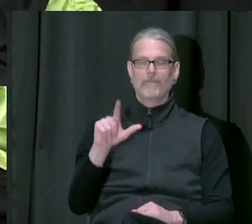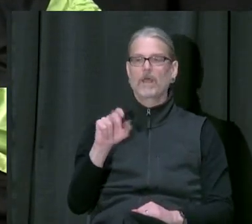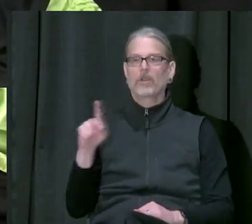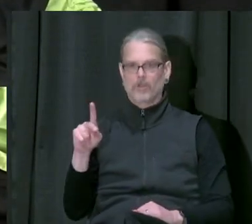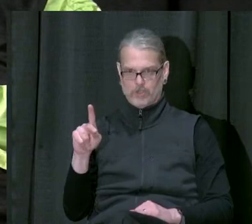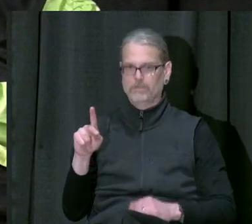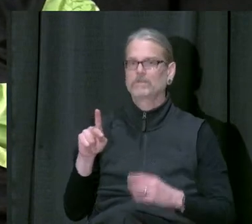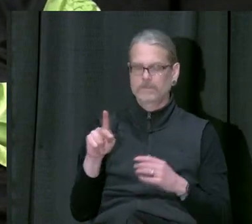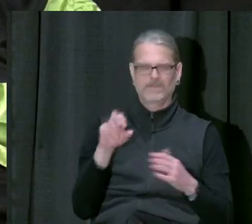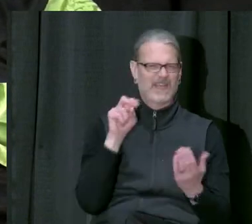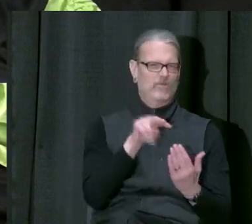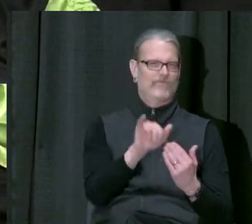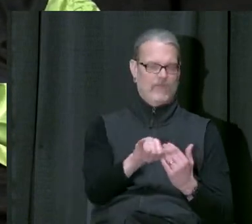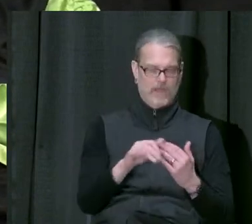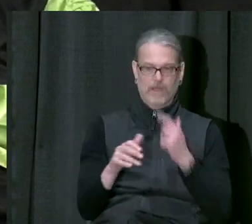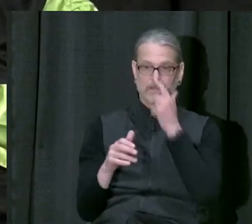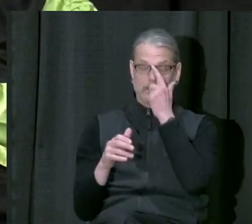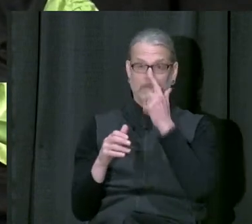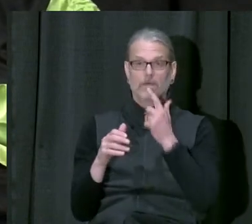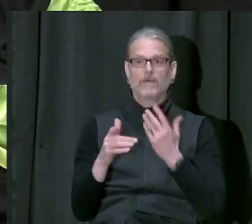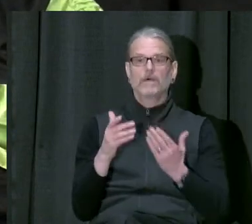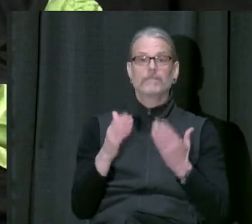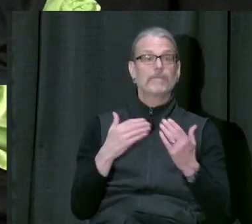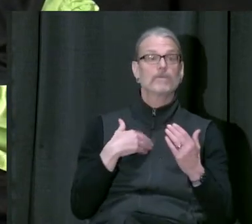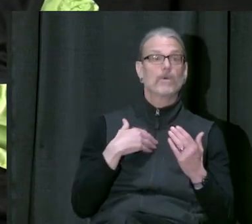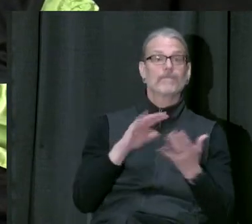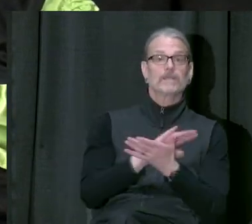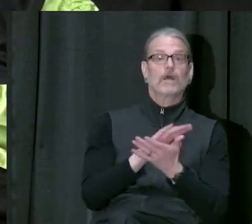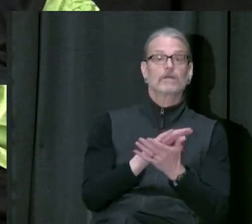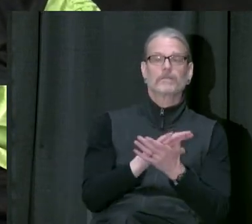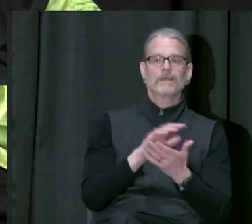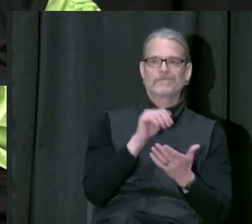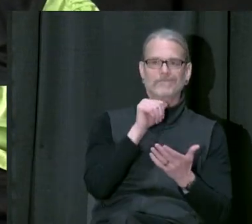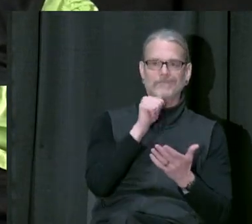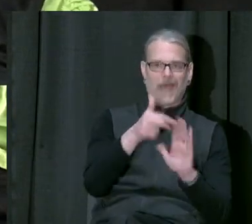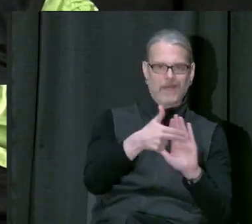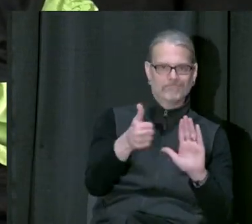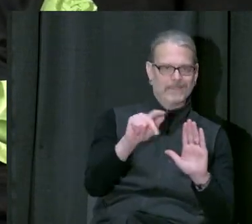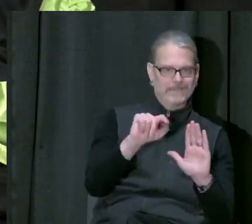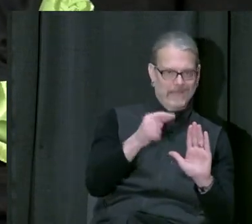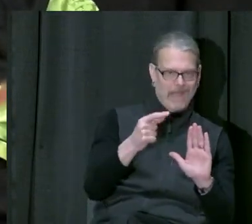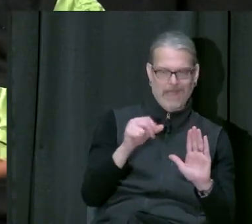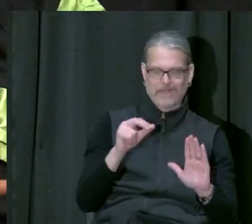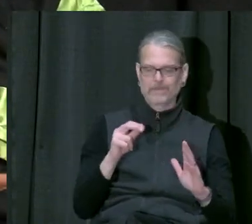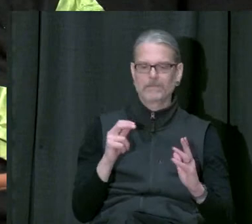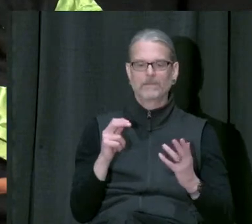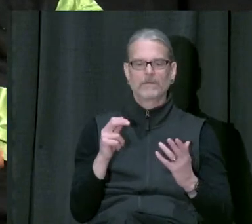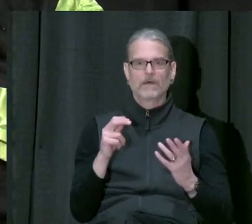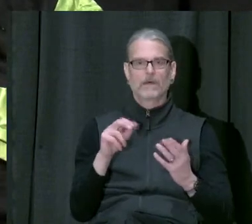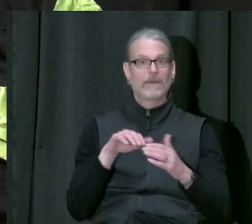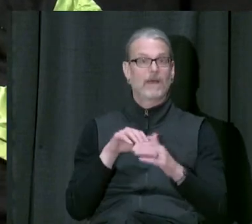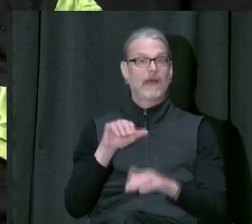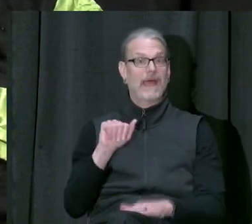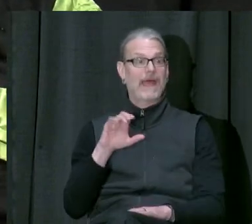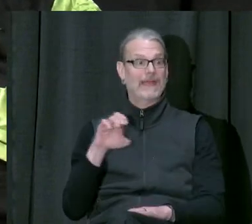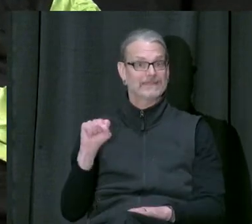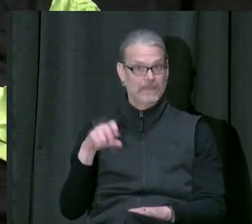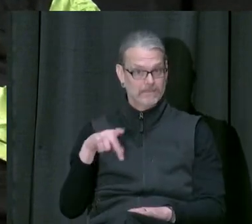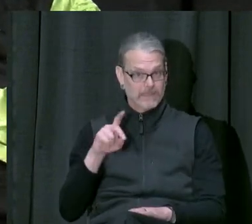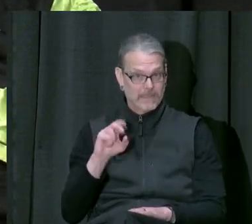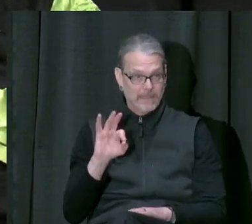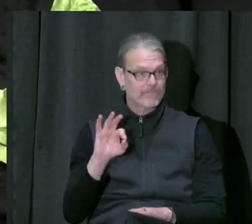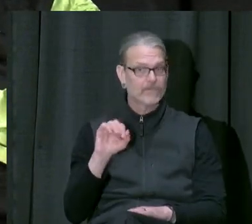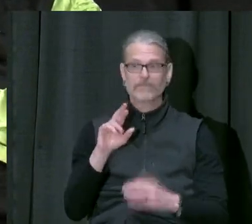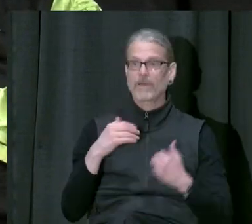in a document. Maybe it's an untagged document or a poorly tagged document. It works really well. Access PDF, if I've got a document that's